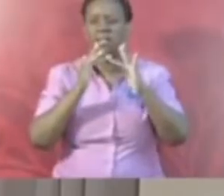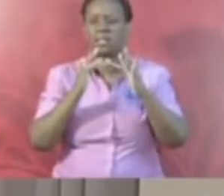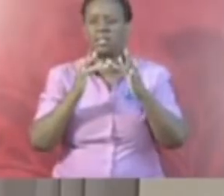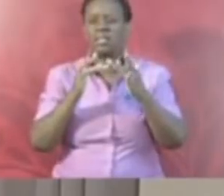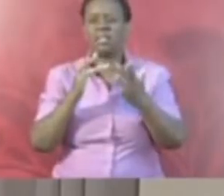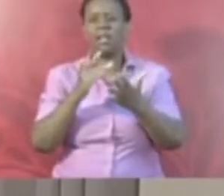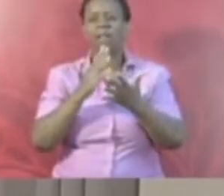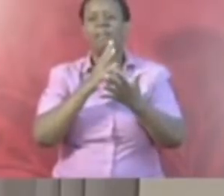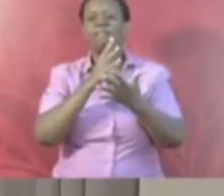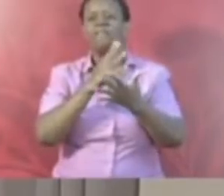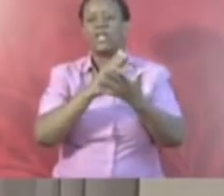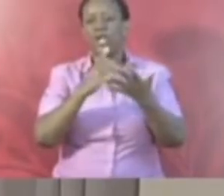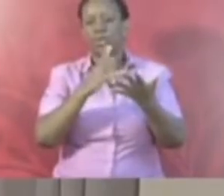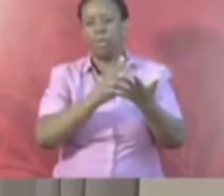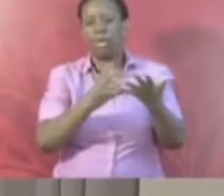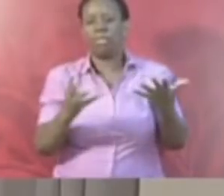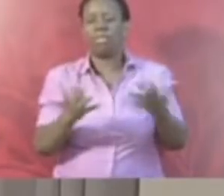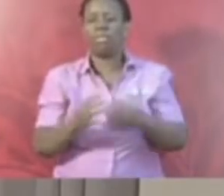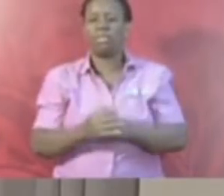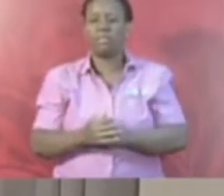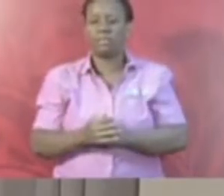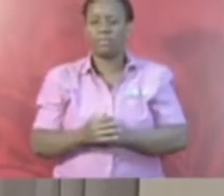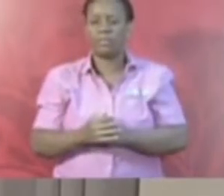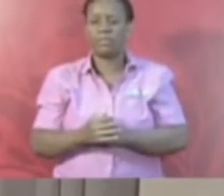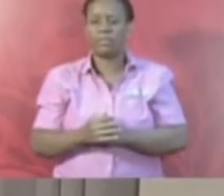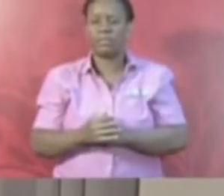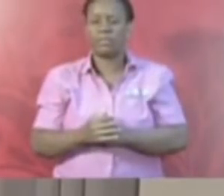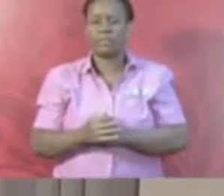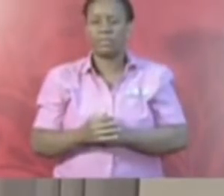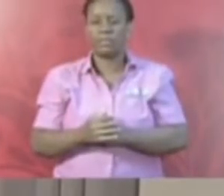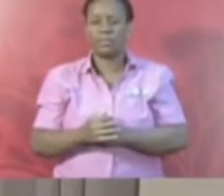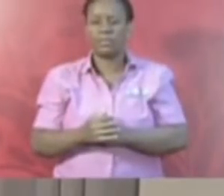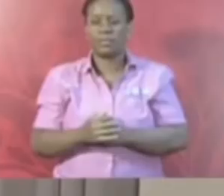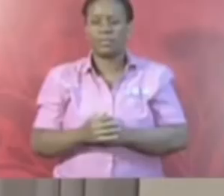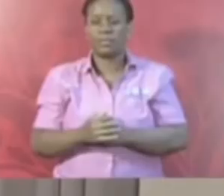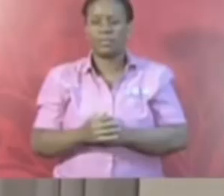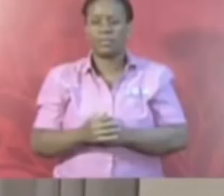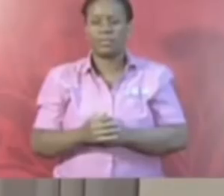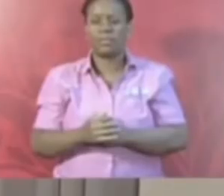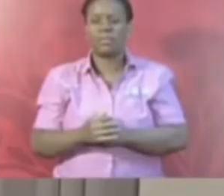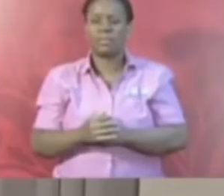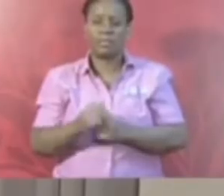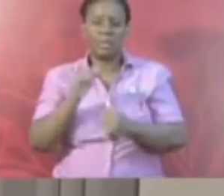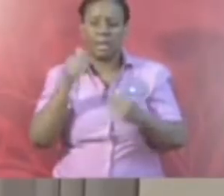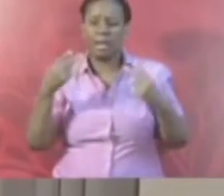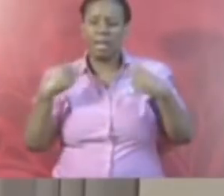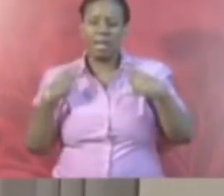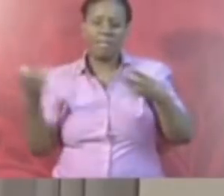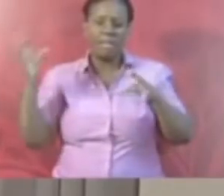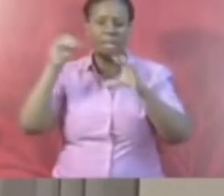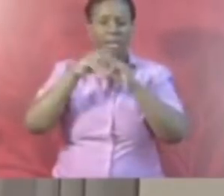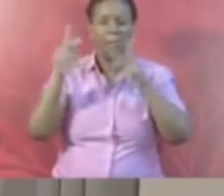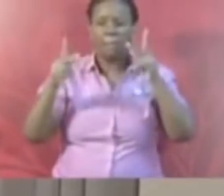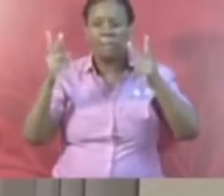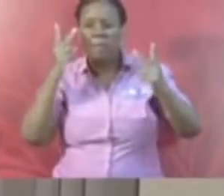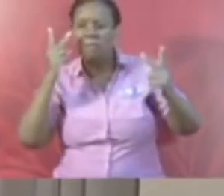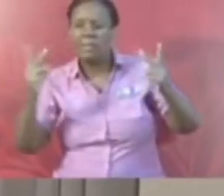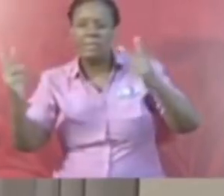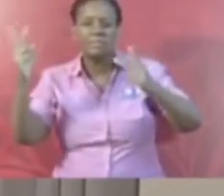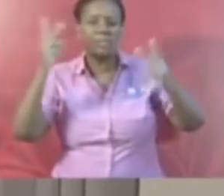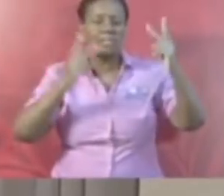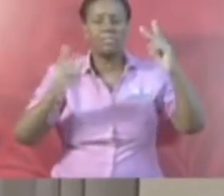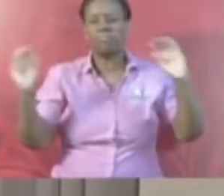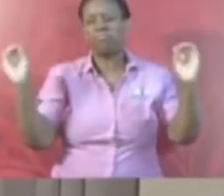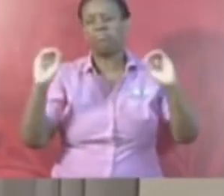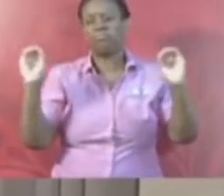this is so important is that we must not give up the fight of the virus, but find ways to adapt to